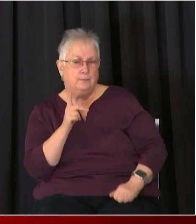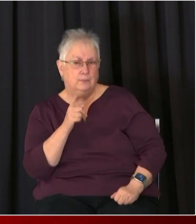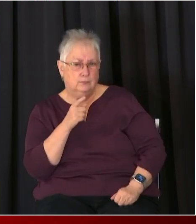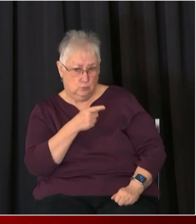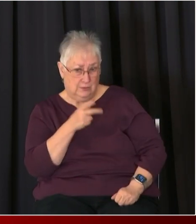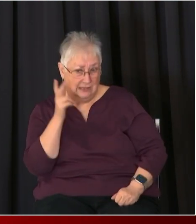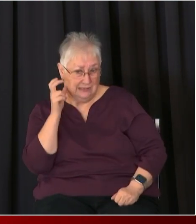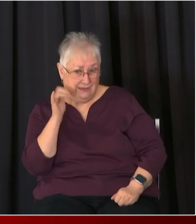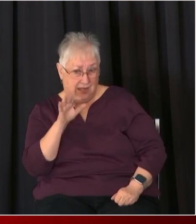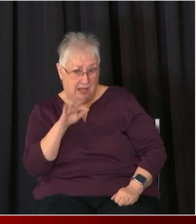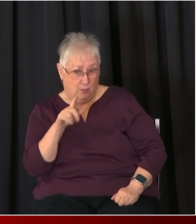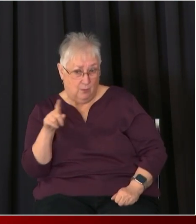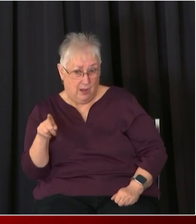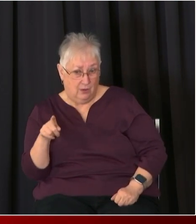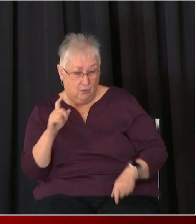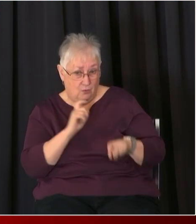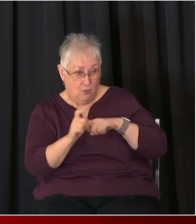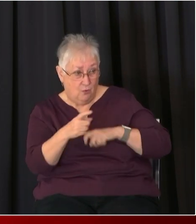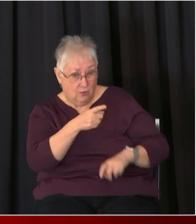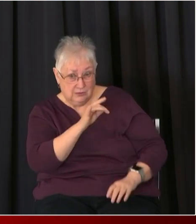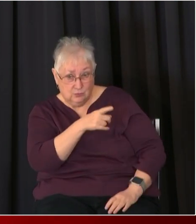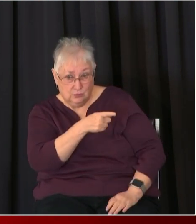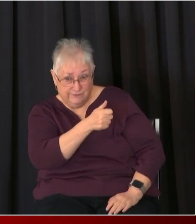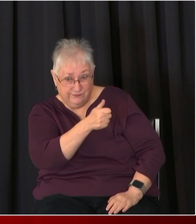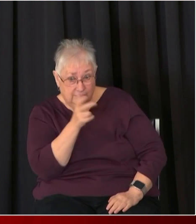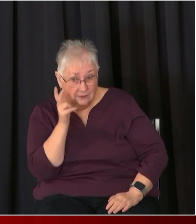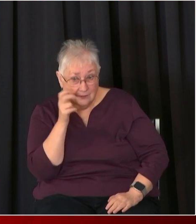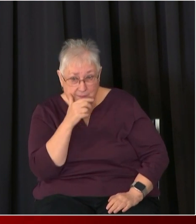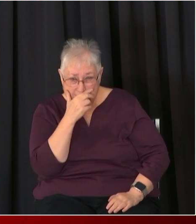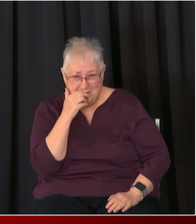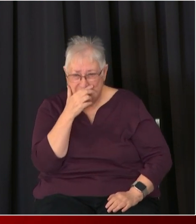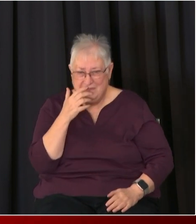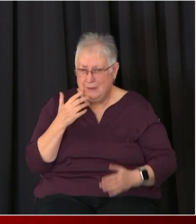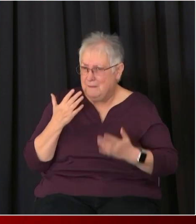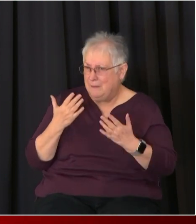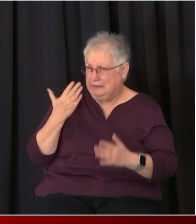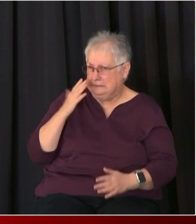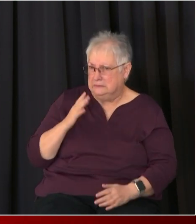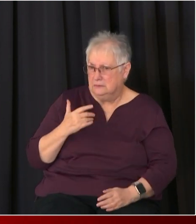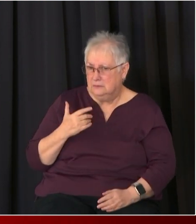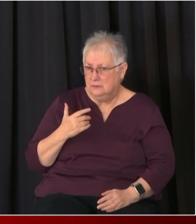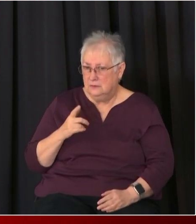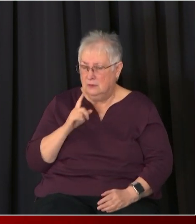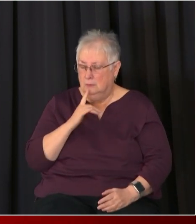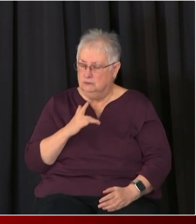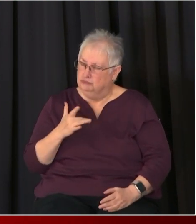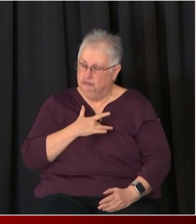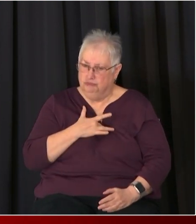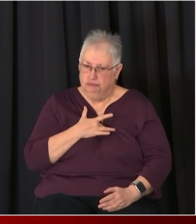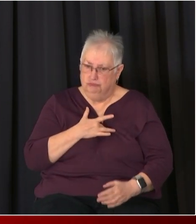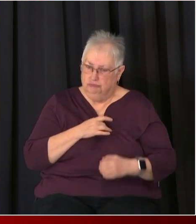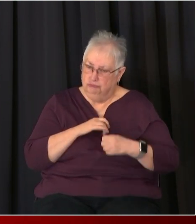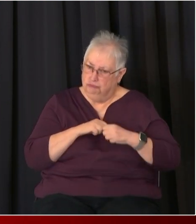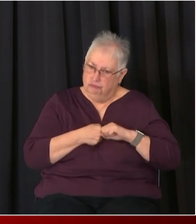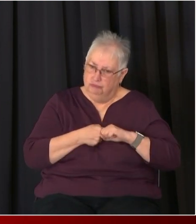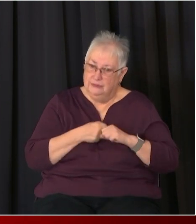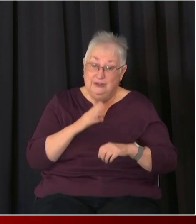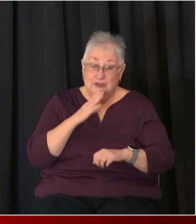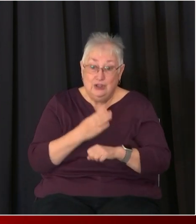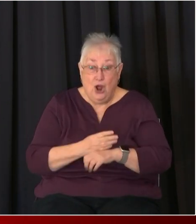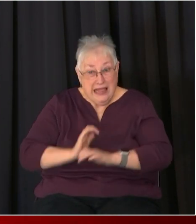yourself, Mayor? I'm not sure. I may have. Something you would remember. It's pretty heart-wrenching as the daughter is performing